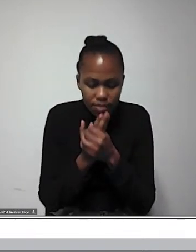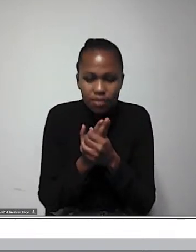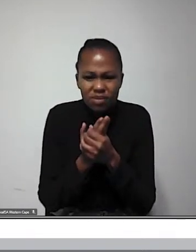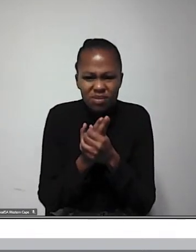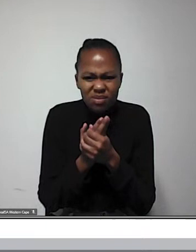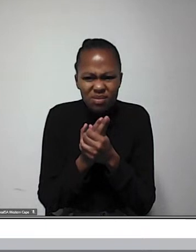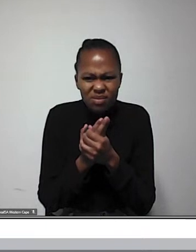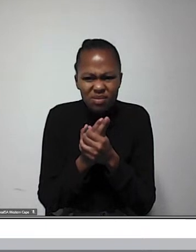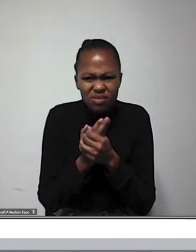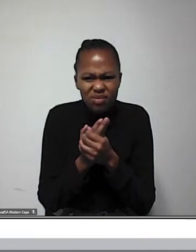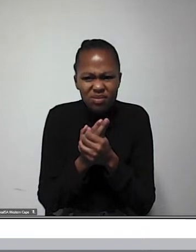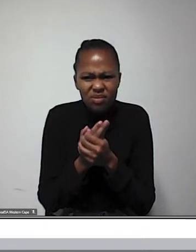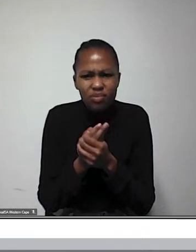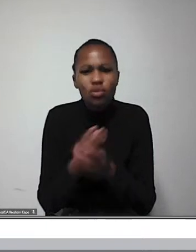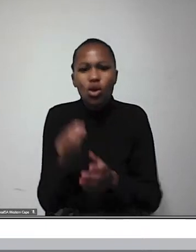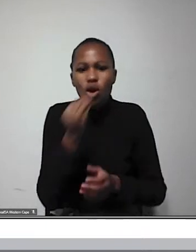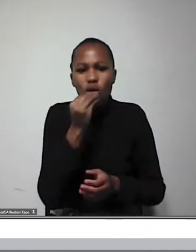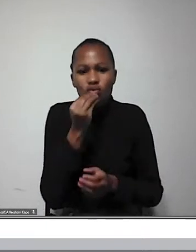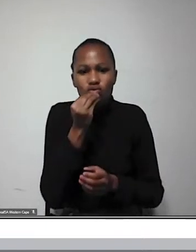prices, food prices,